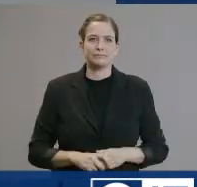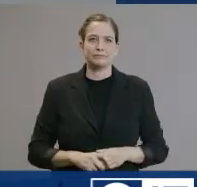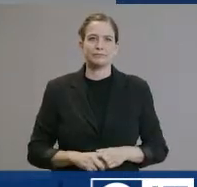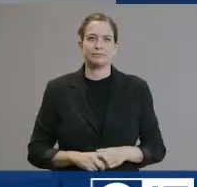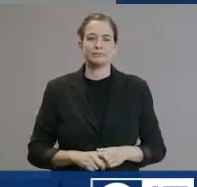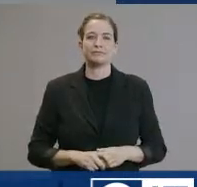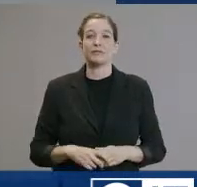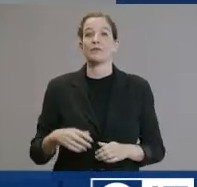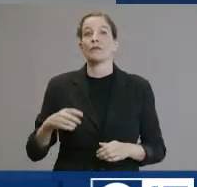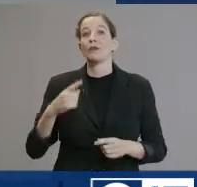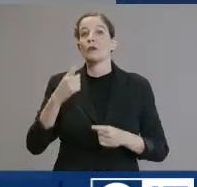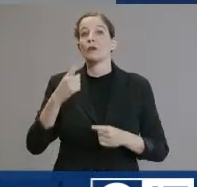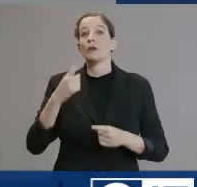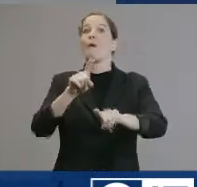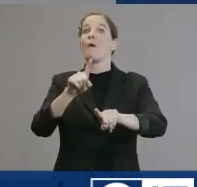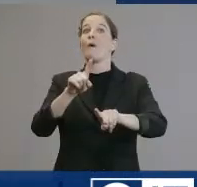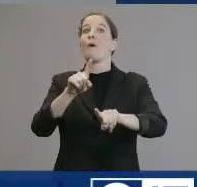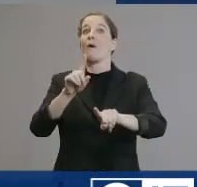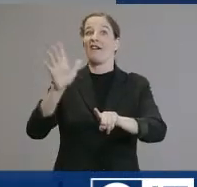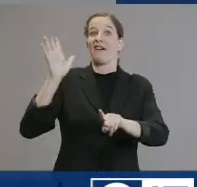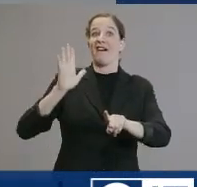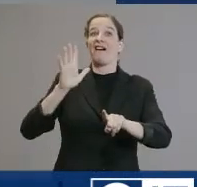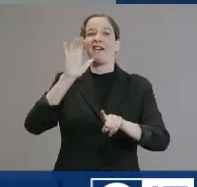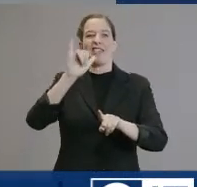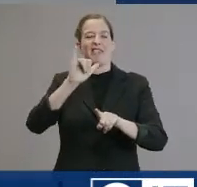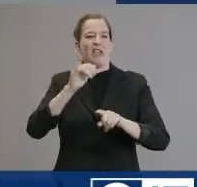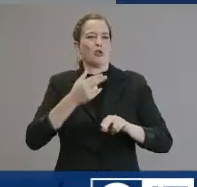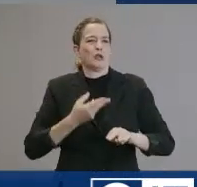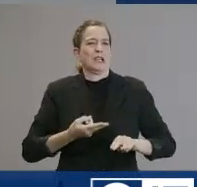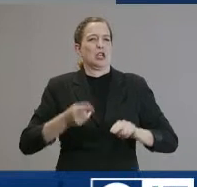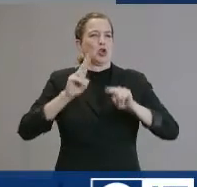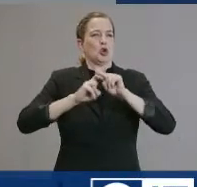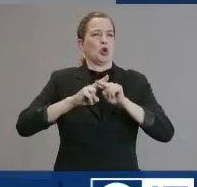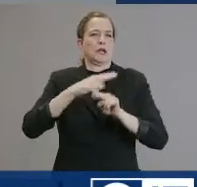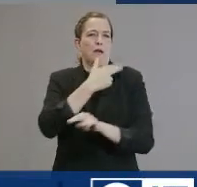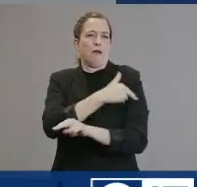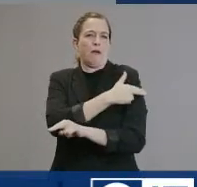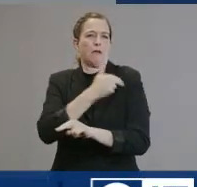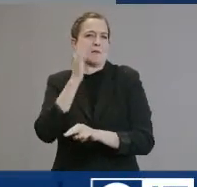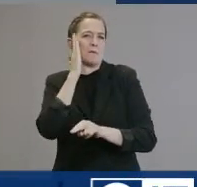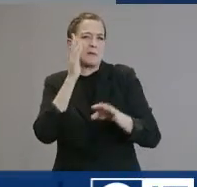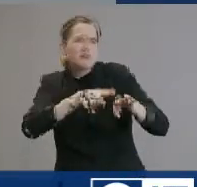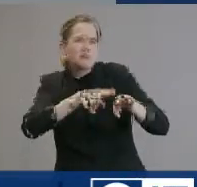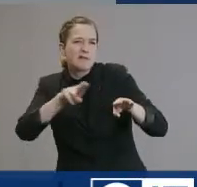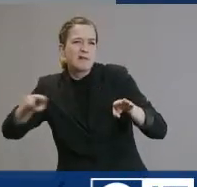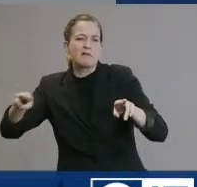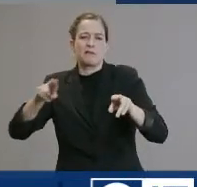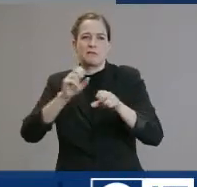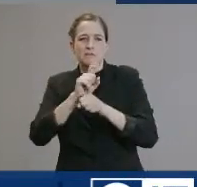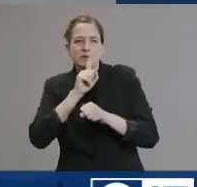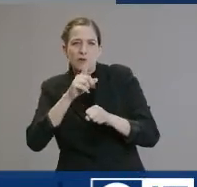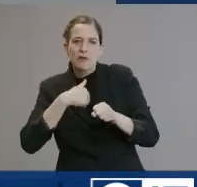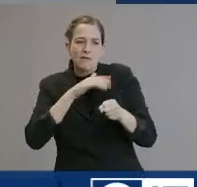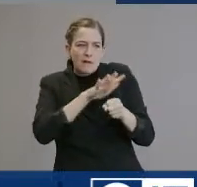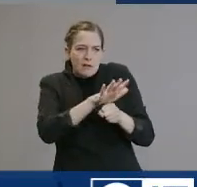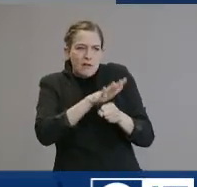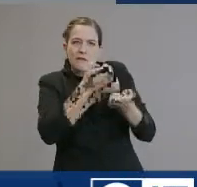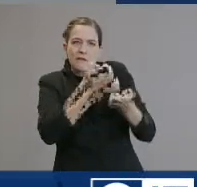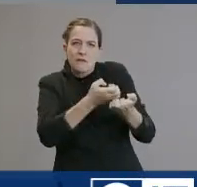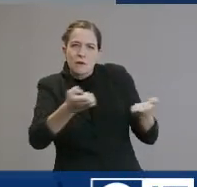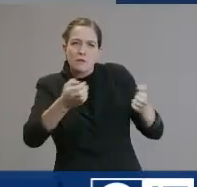hospital capacity. This was the pandemic preparation for what could be